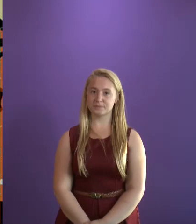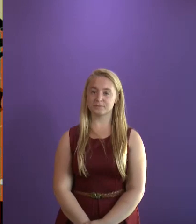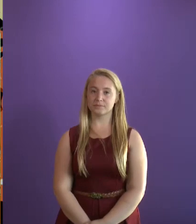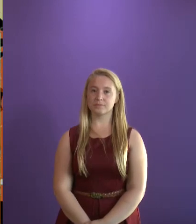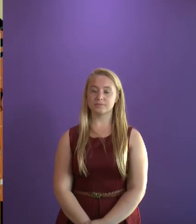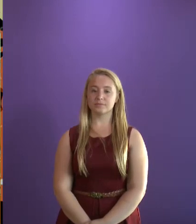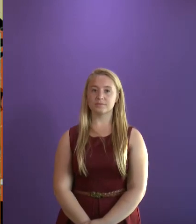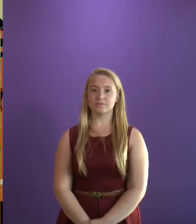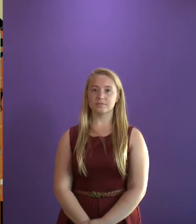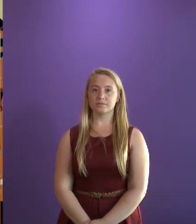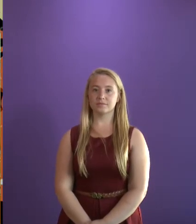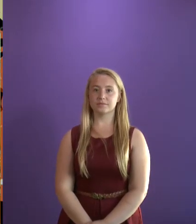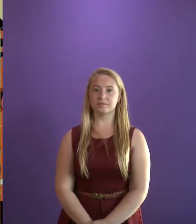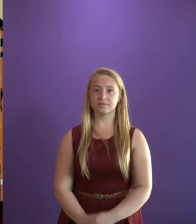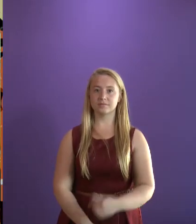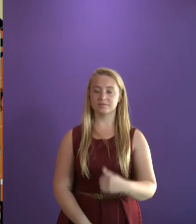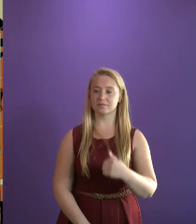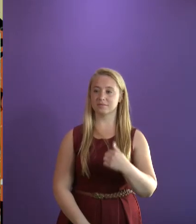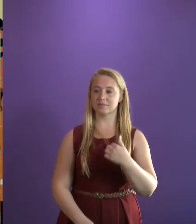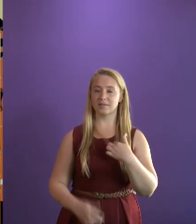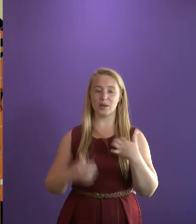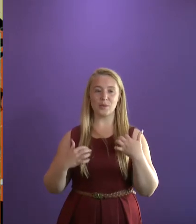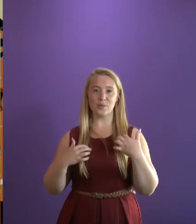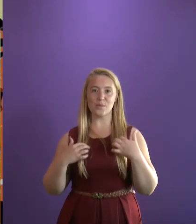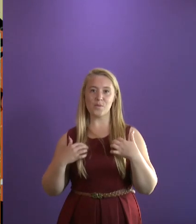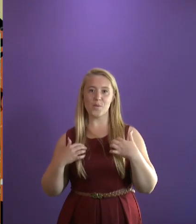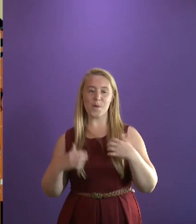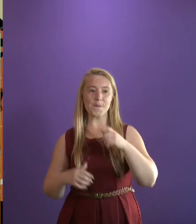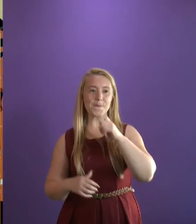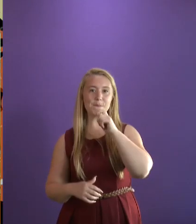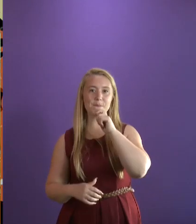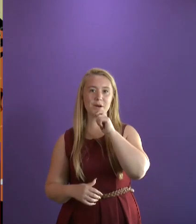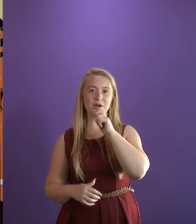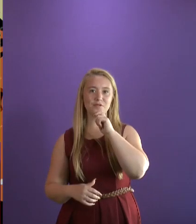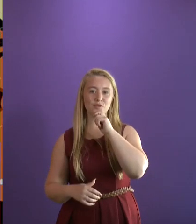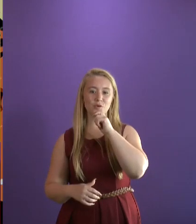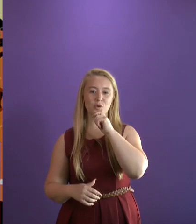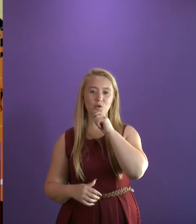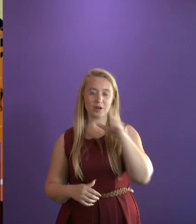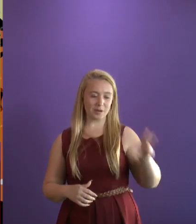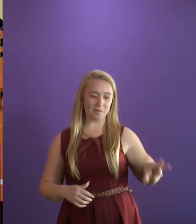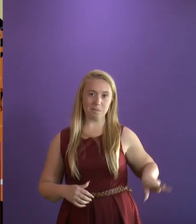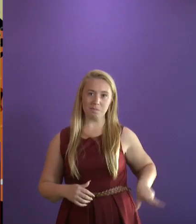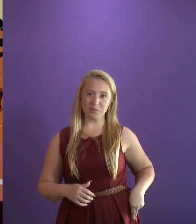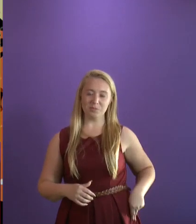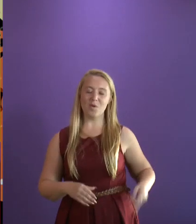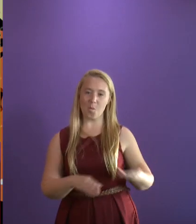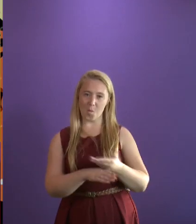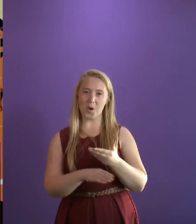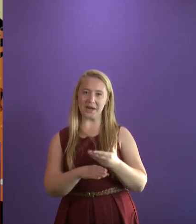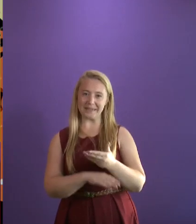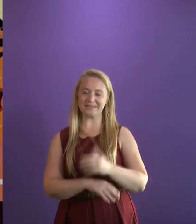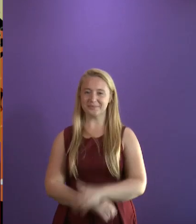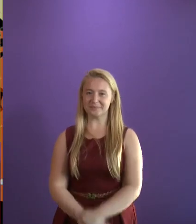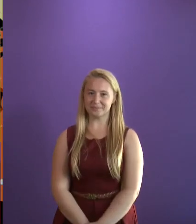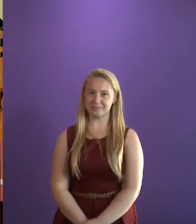Right, I'm pleased to hear that the microphone attached to my underwear is working.